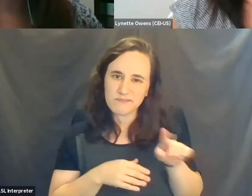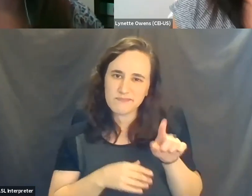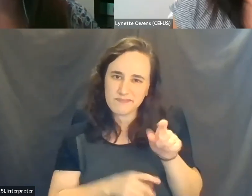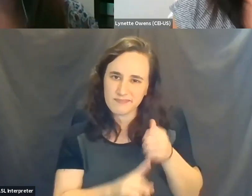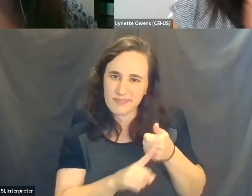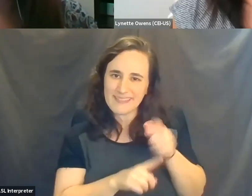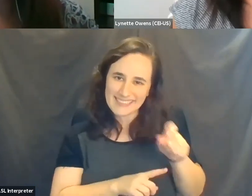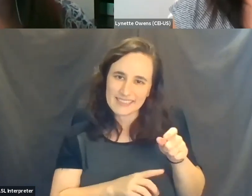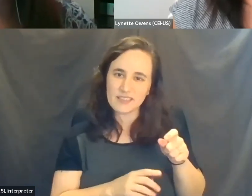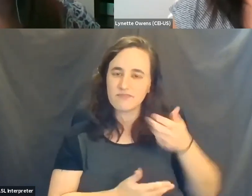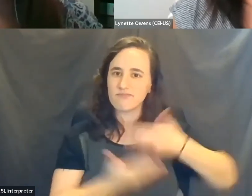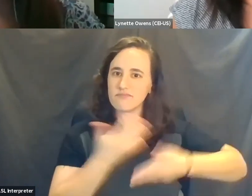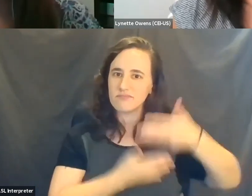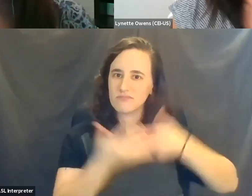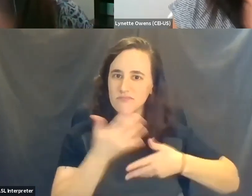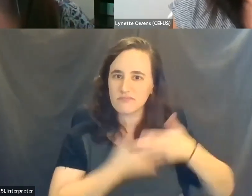socialization.